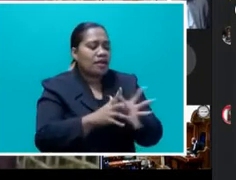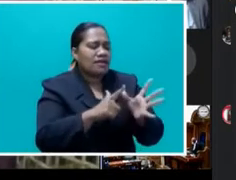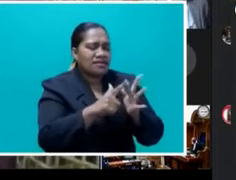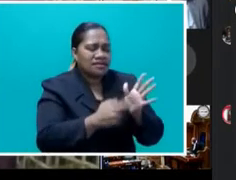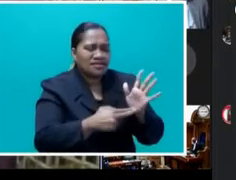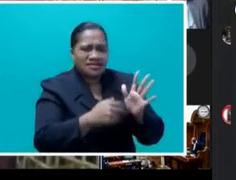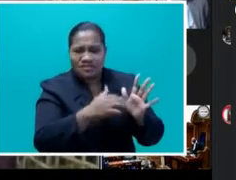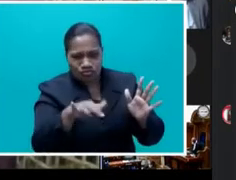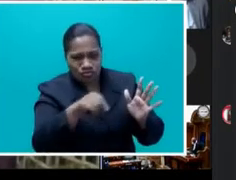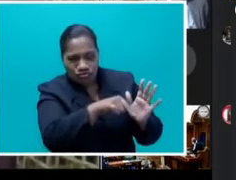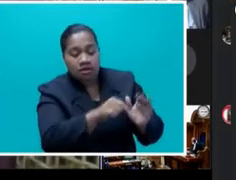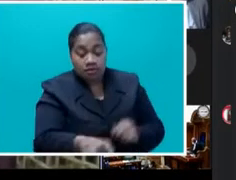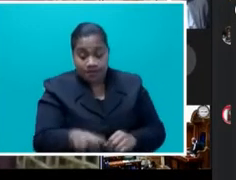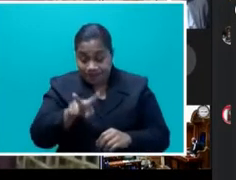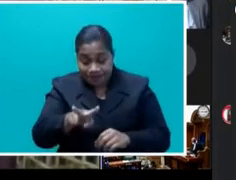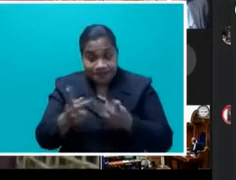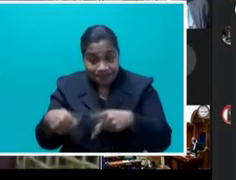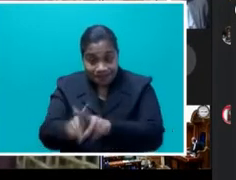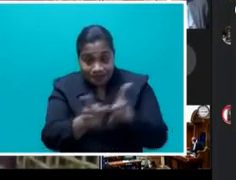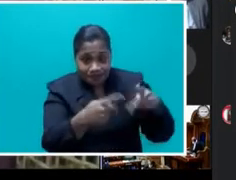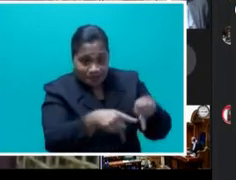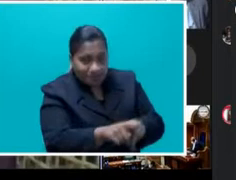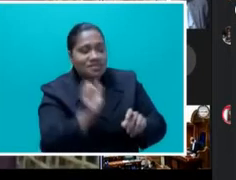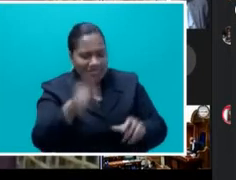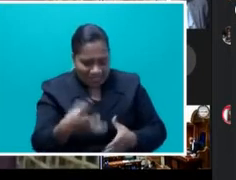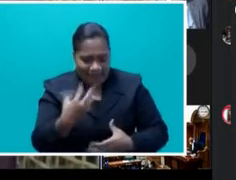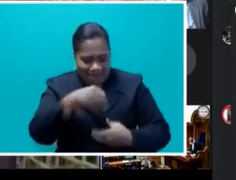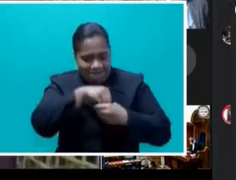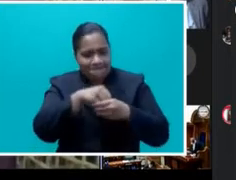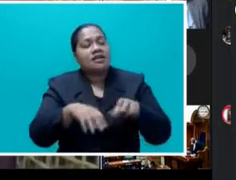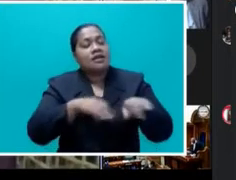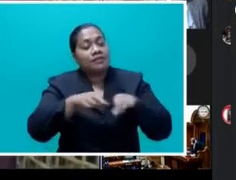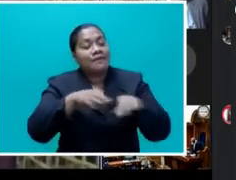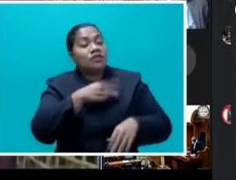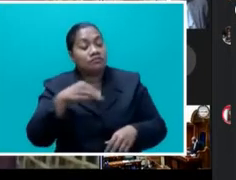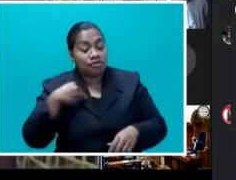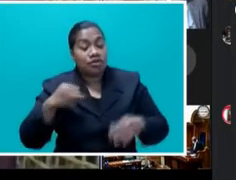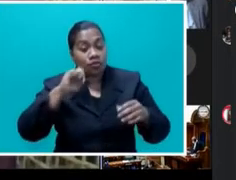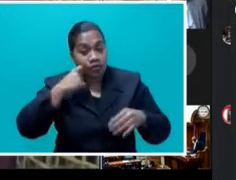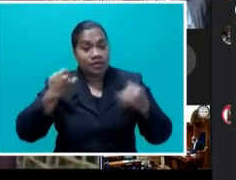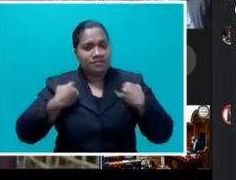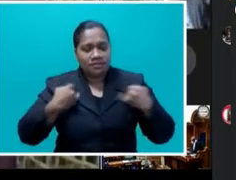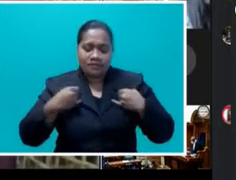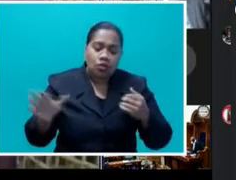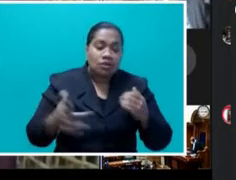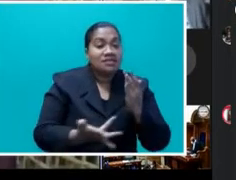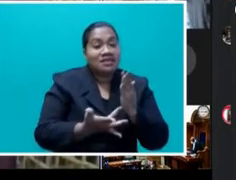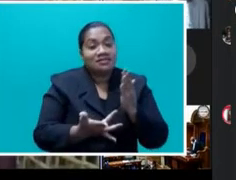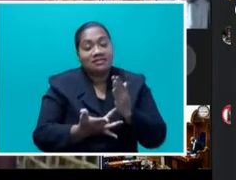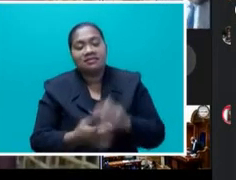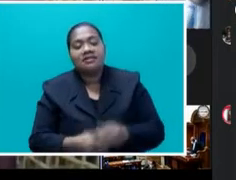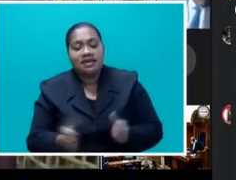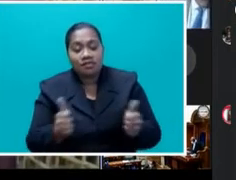sites is very much still in the plans of the Ministry and will be implemented when all technical and